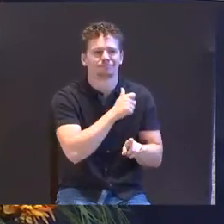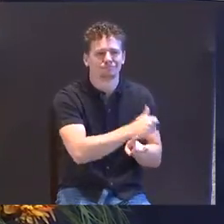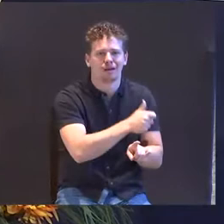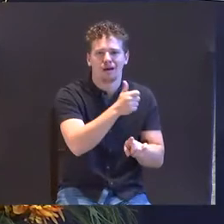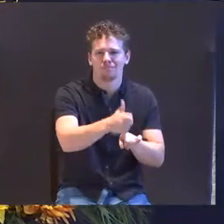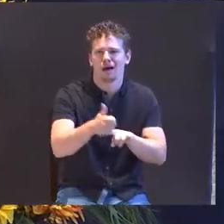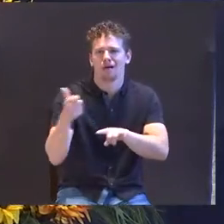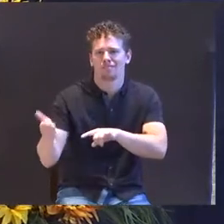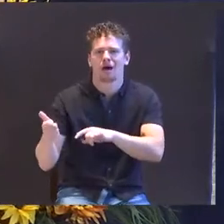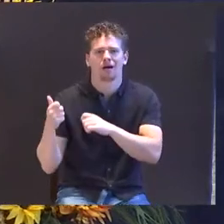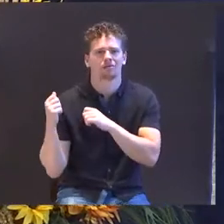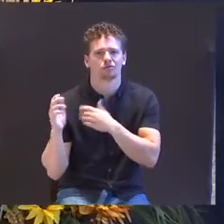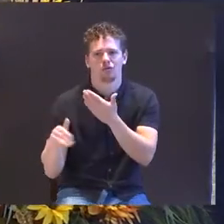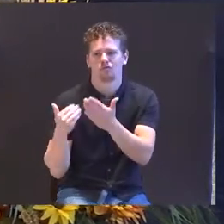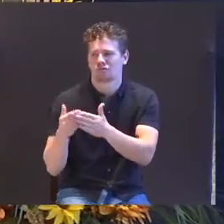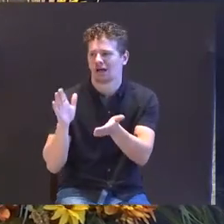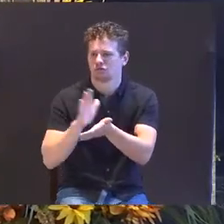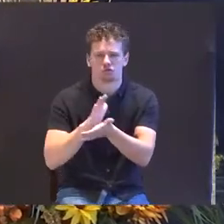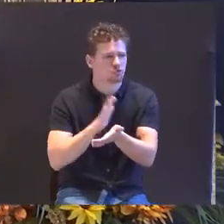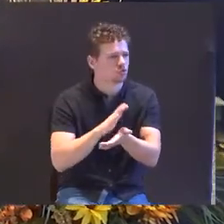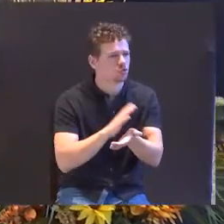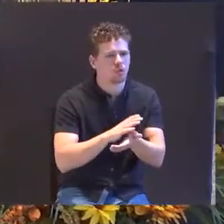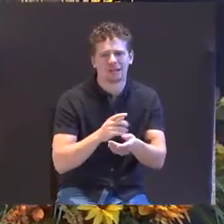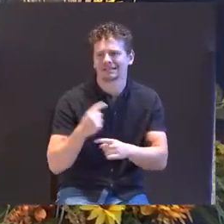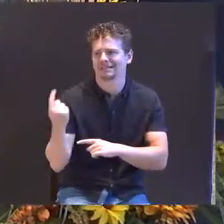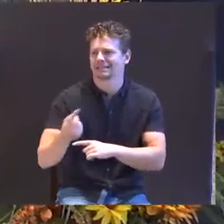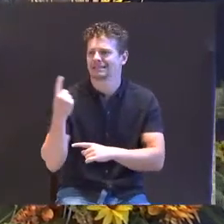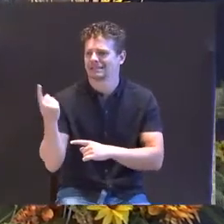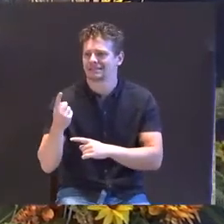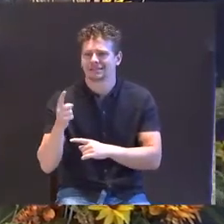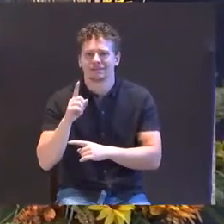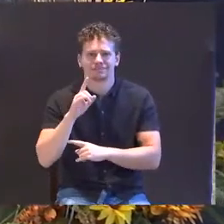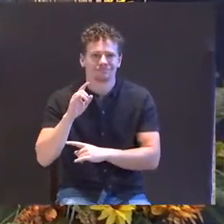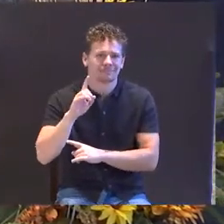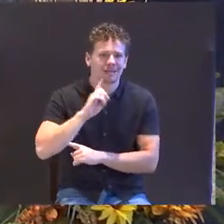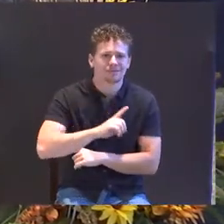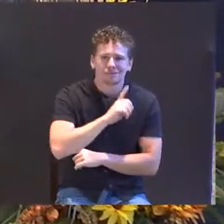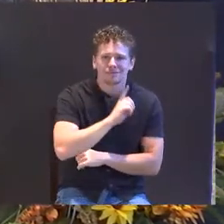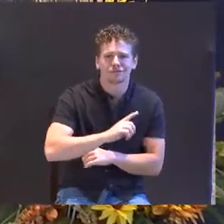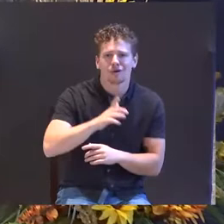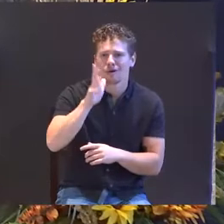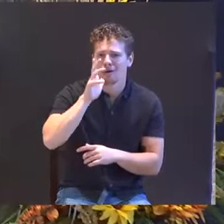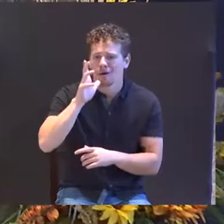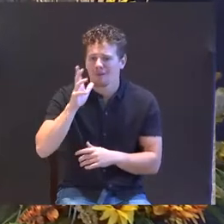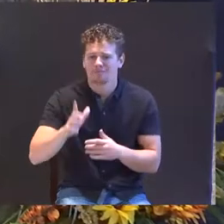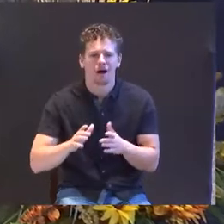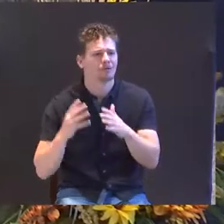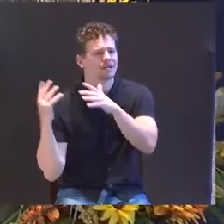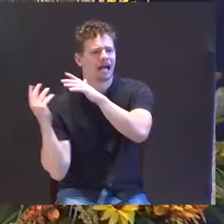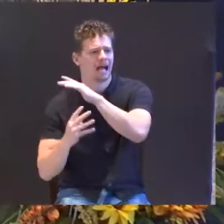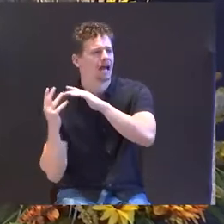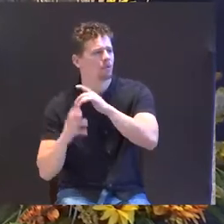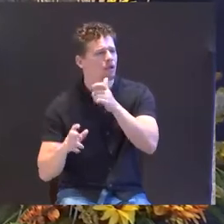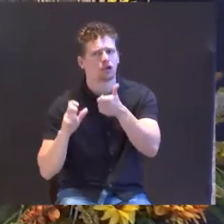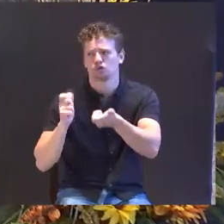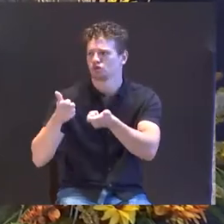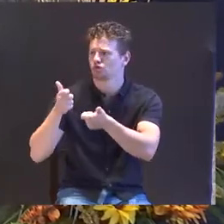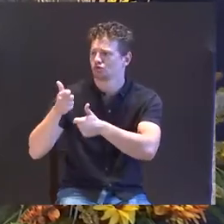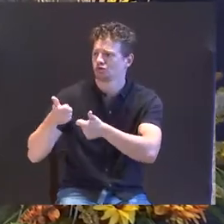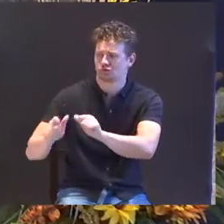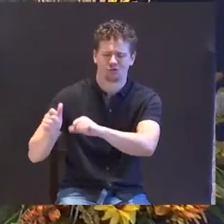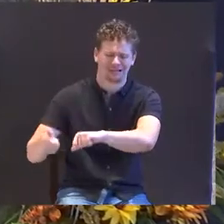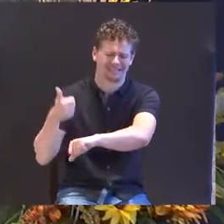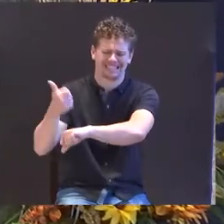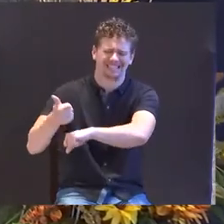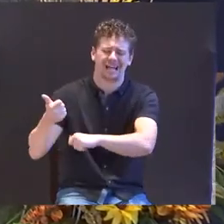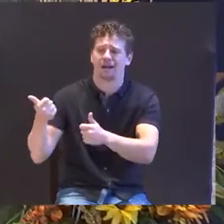put some food on the table, or an immigrant just arriving, getting your first apartment, forging a future for yourself in a place that